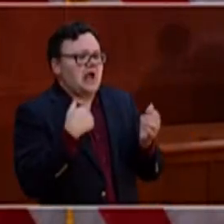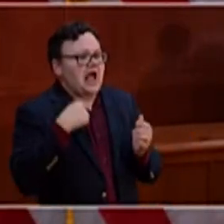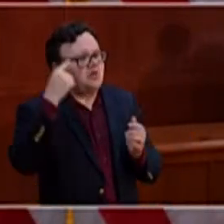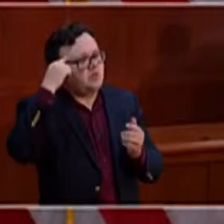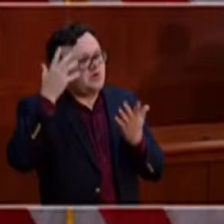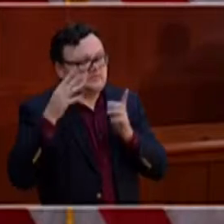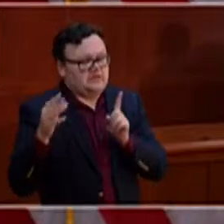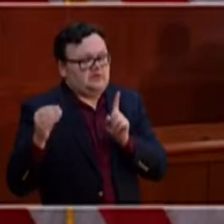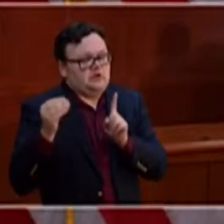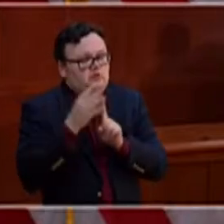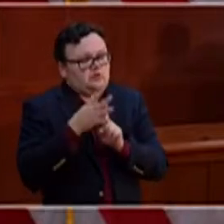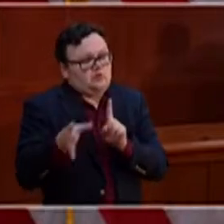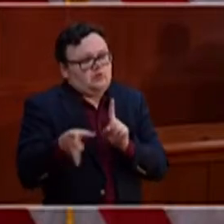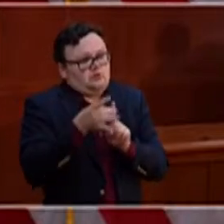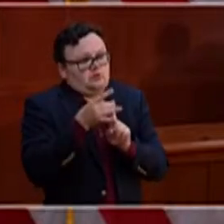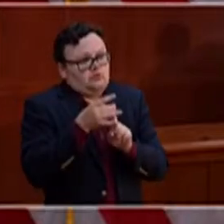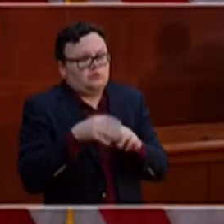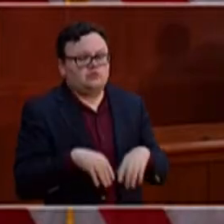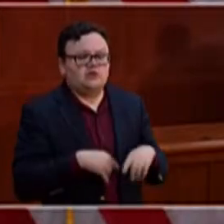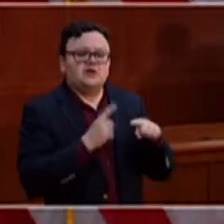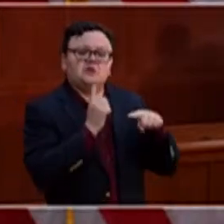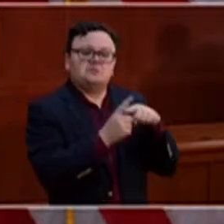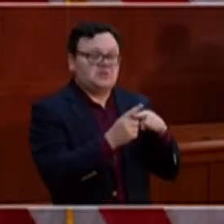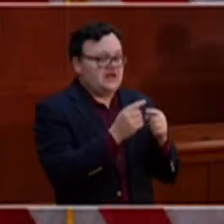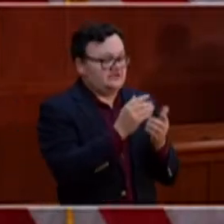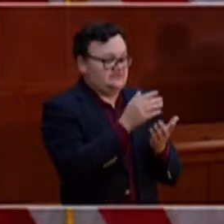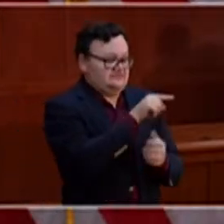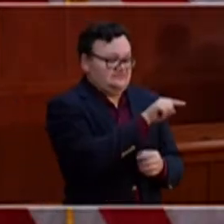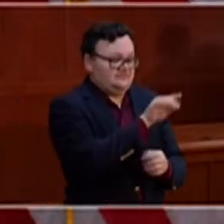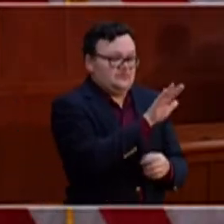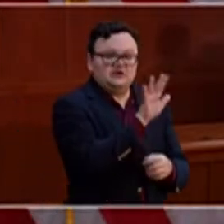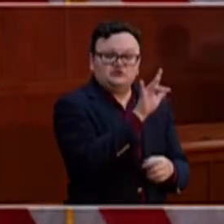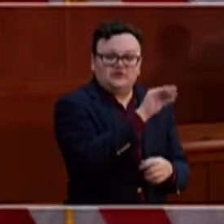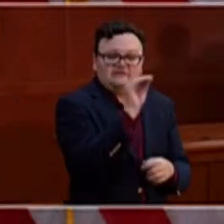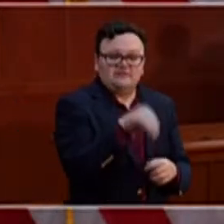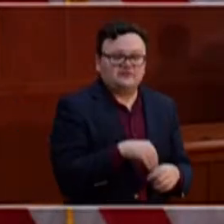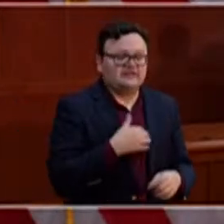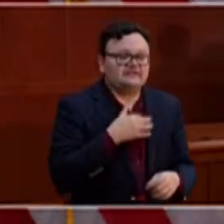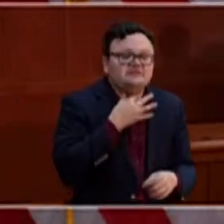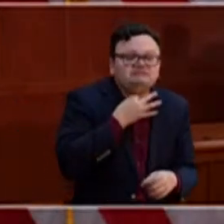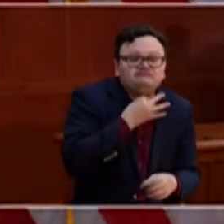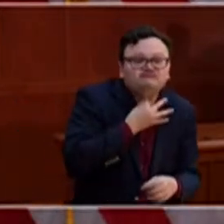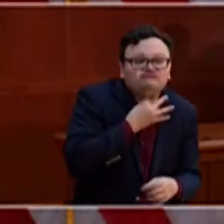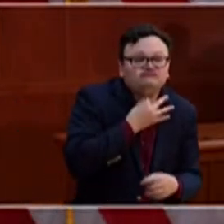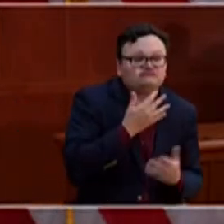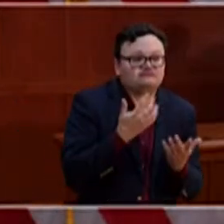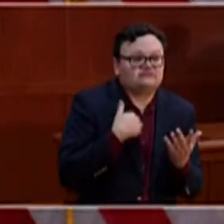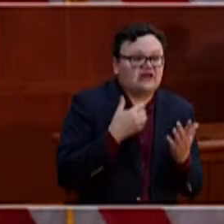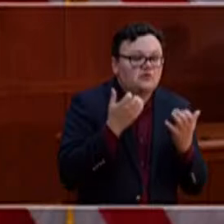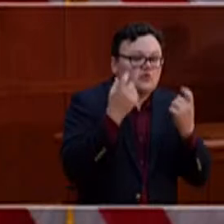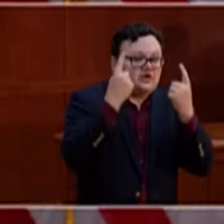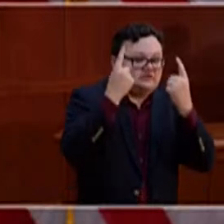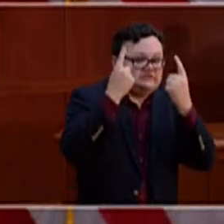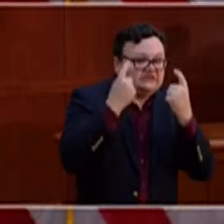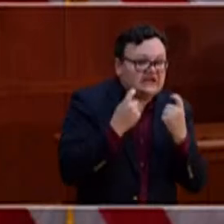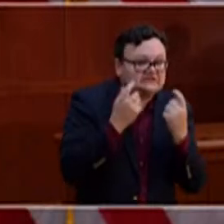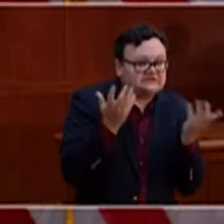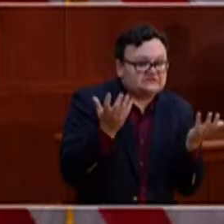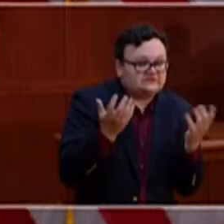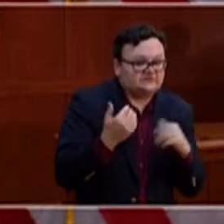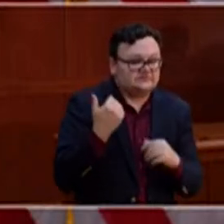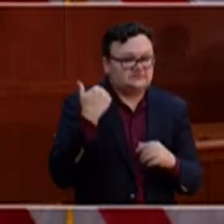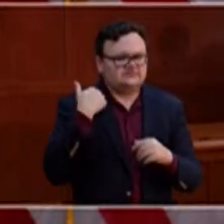were, just curious and going. And that's fine, it's there. But that's much different than what was happening in March and April, where you had to